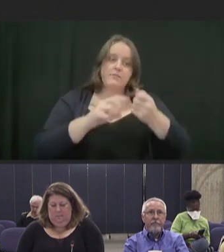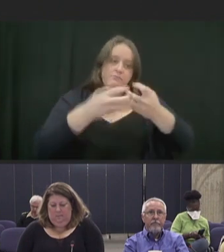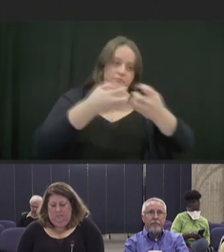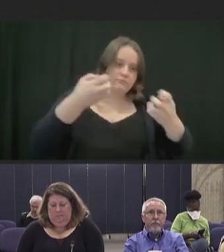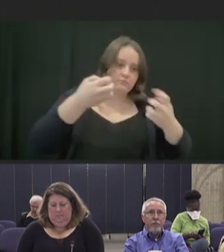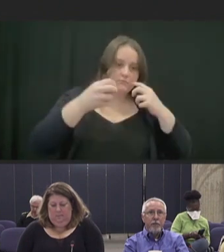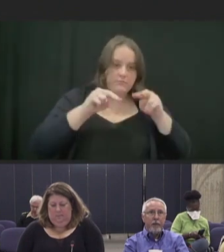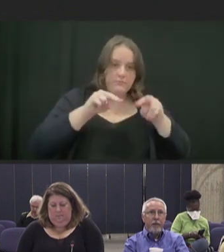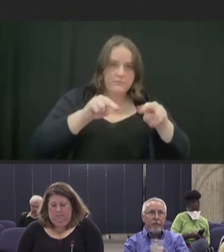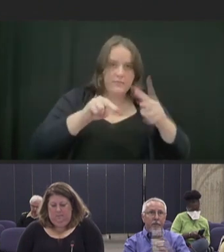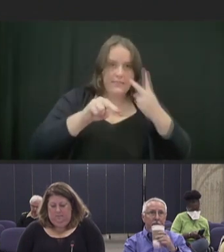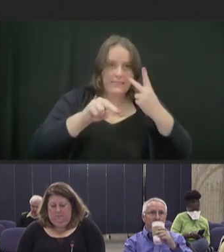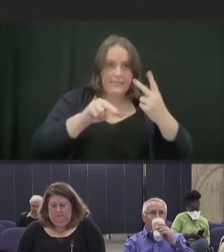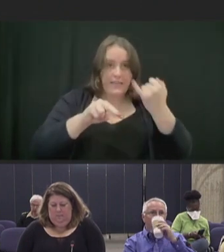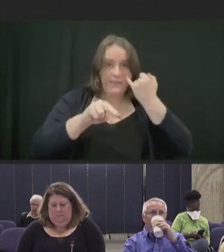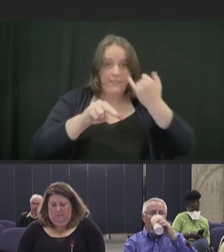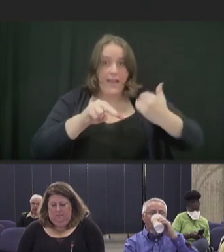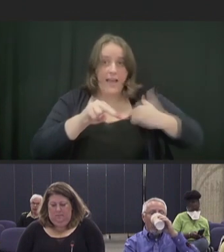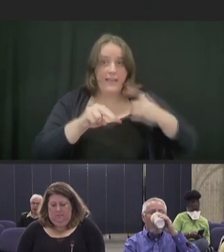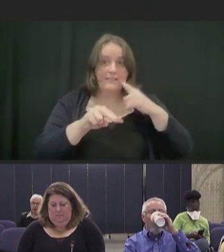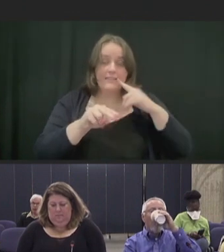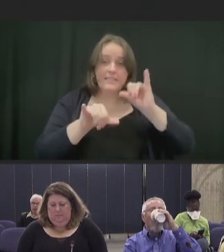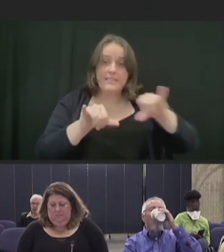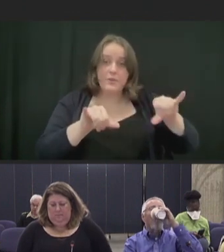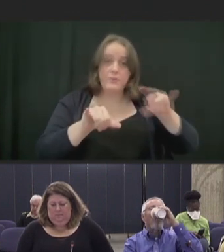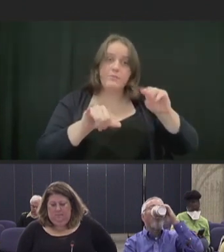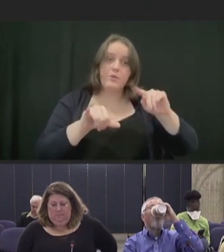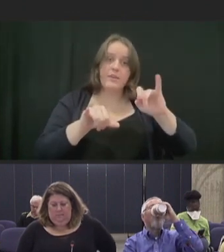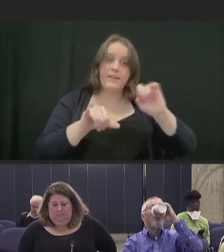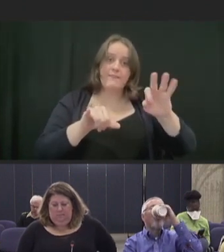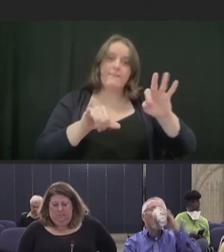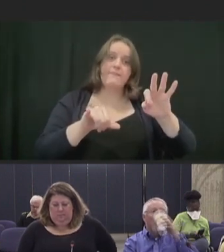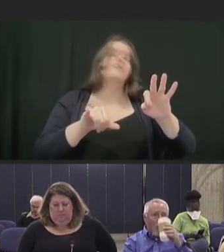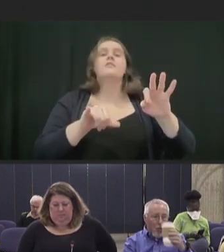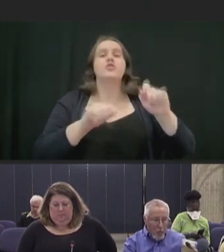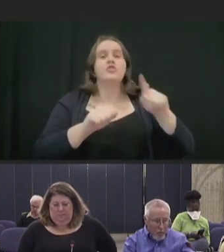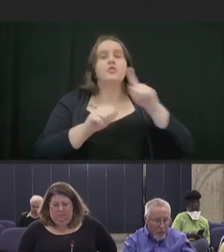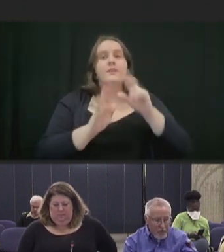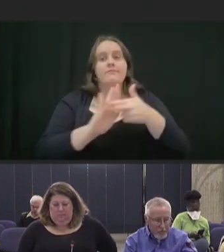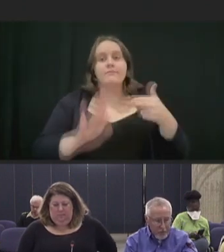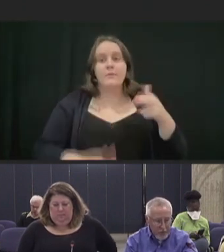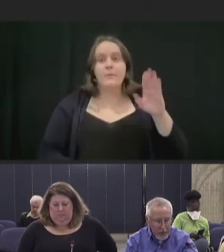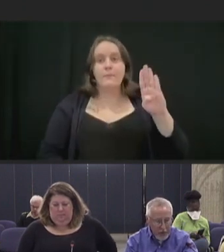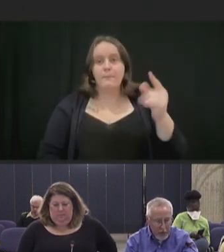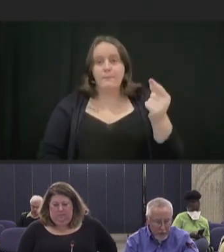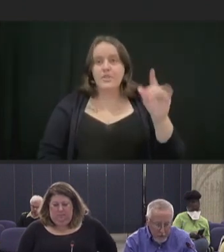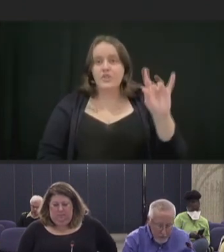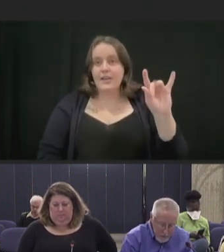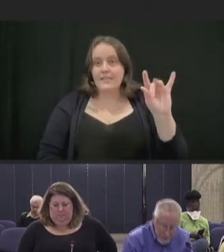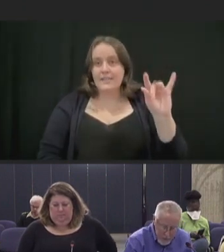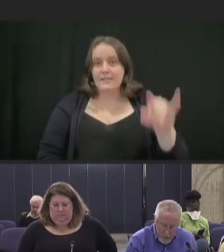sequence motif, this amino acid sequence, then you classify it as BG18.